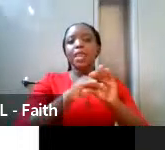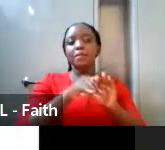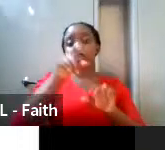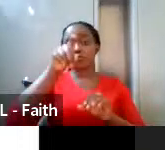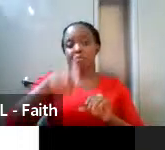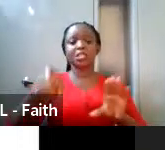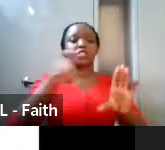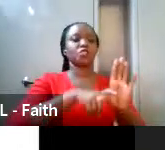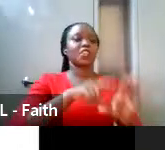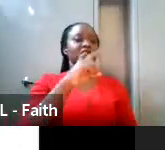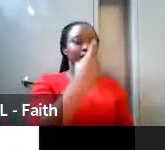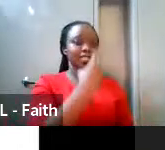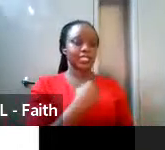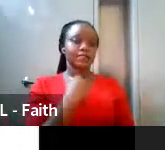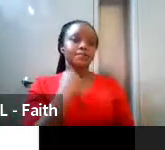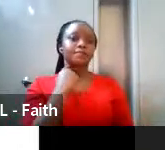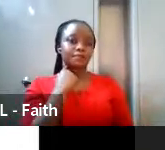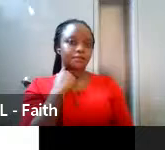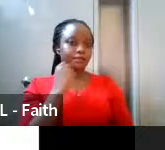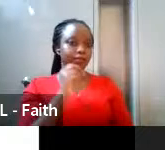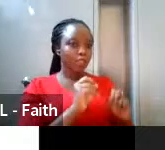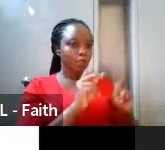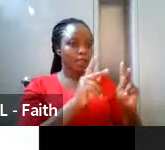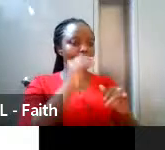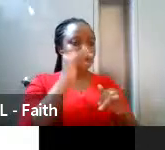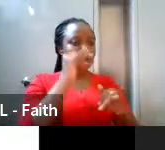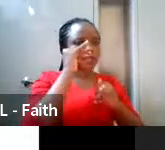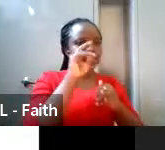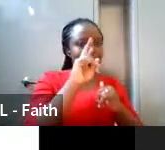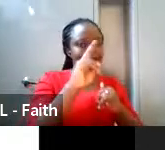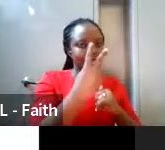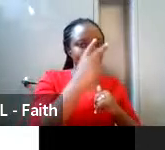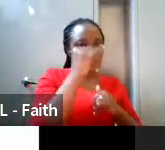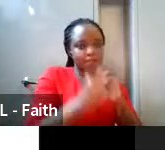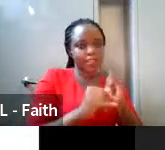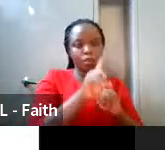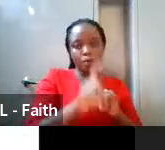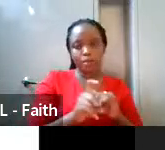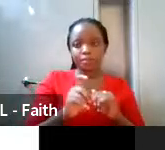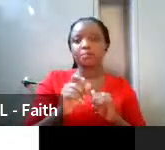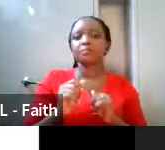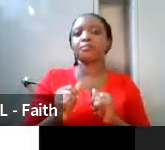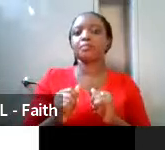Okay. So our second last questions, we have Moses asking,